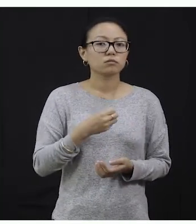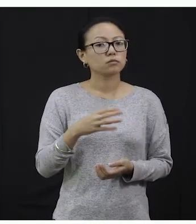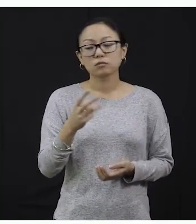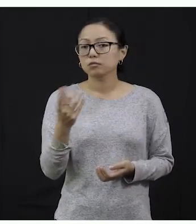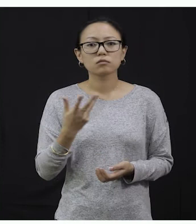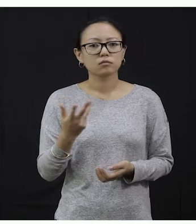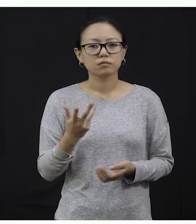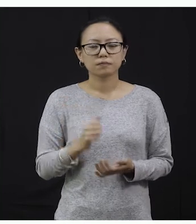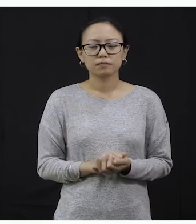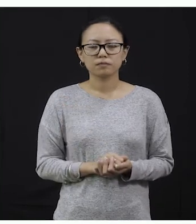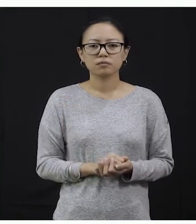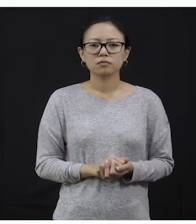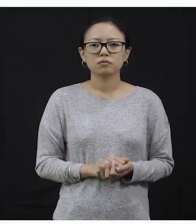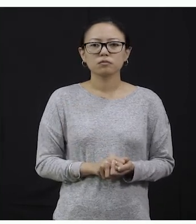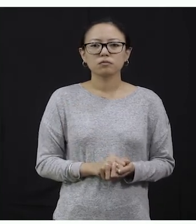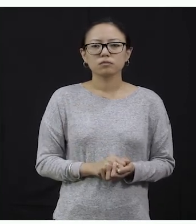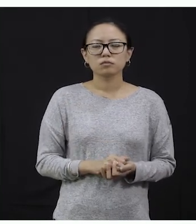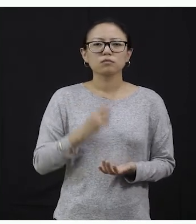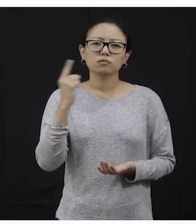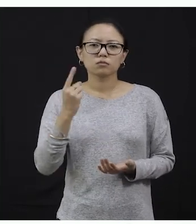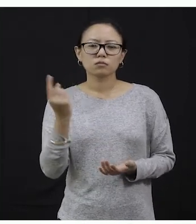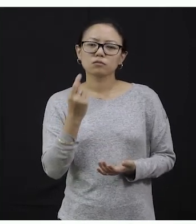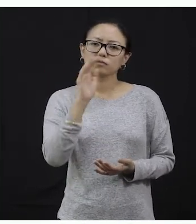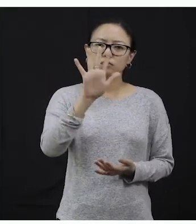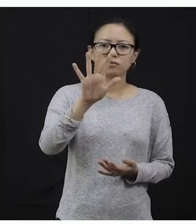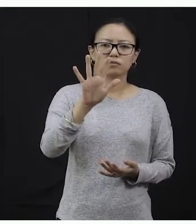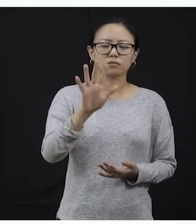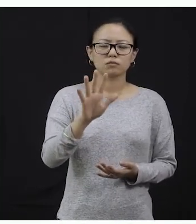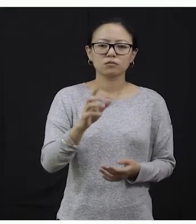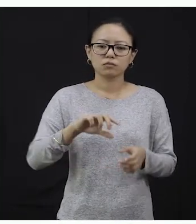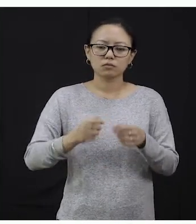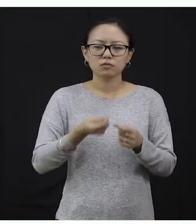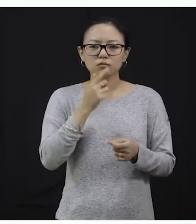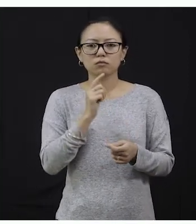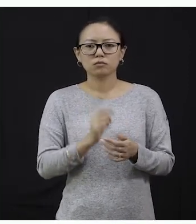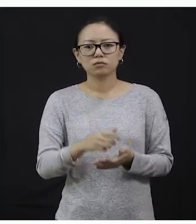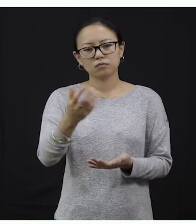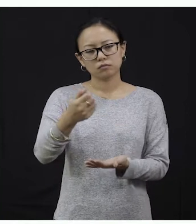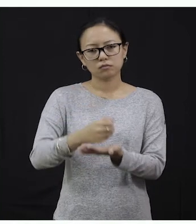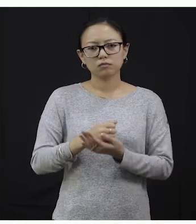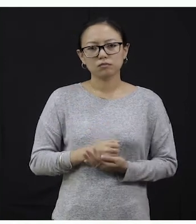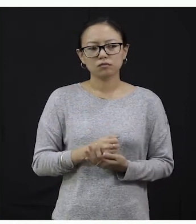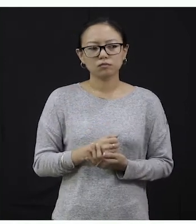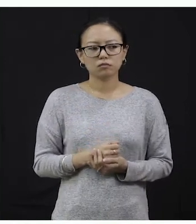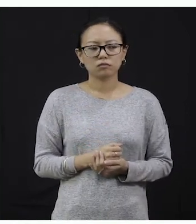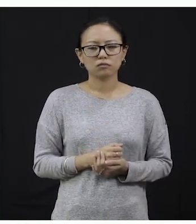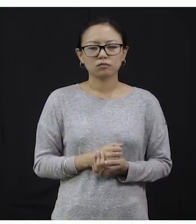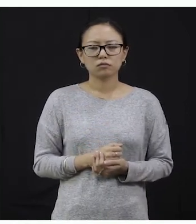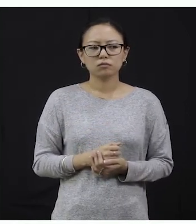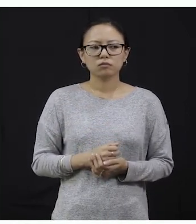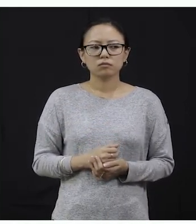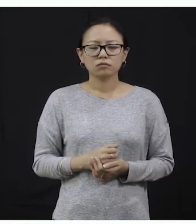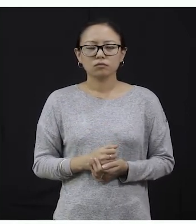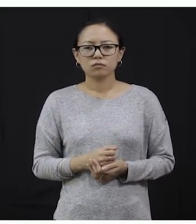Yes, you will get only 5 sweets. Okay, you will get only 5 sweets, and it will be placed in the ones